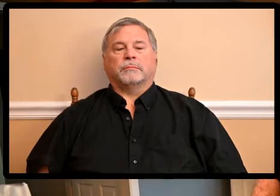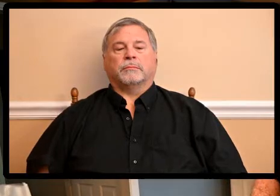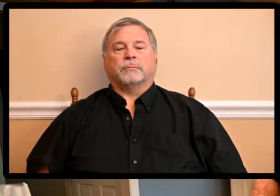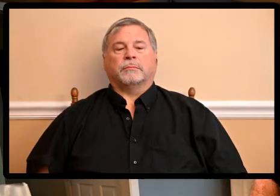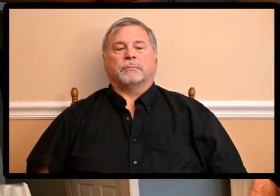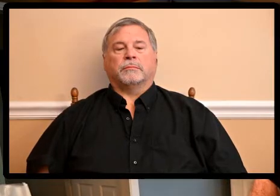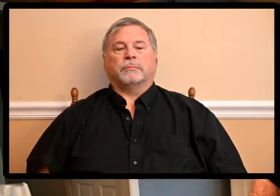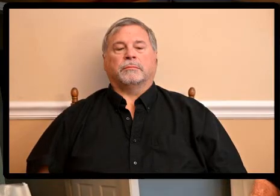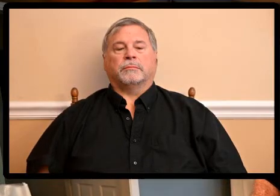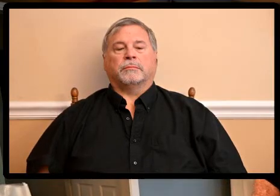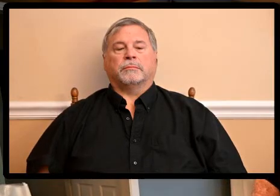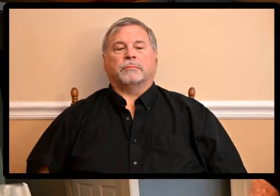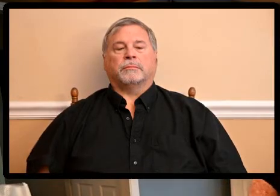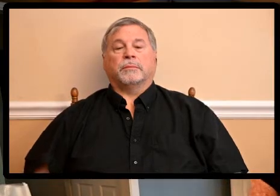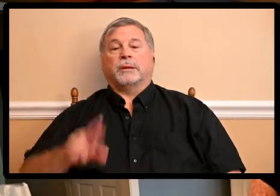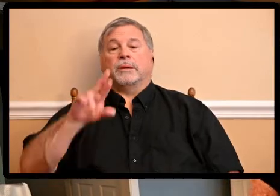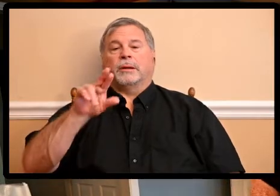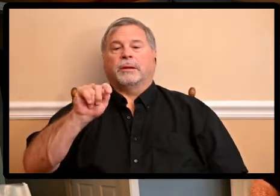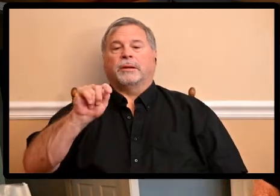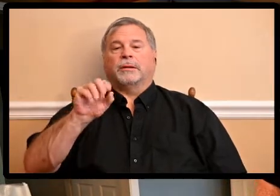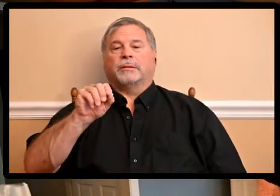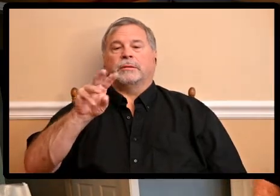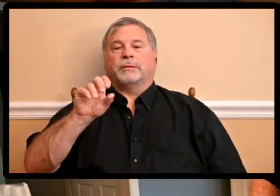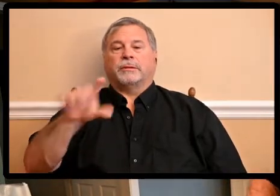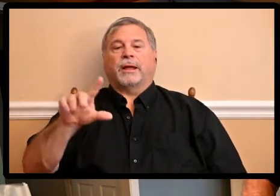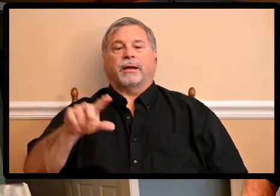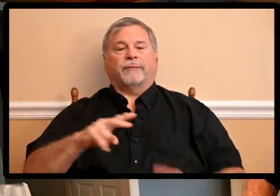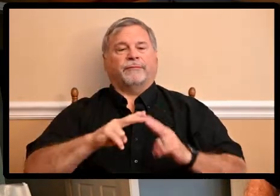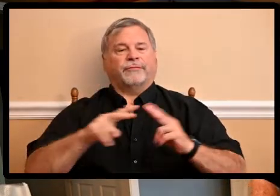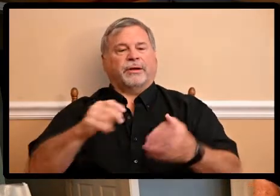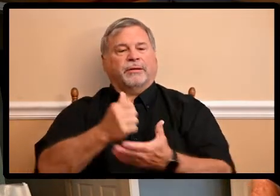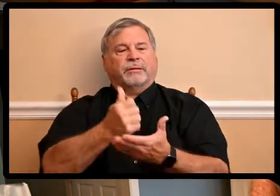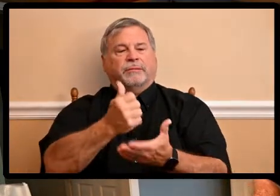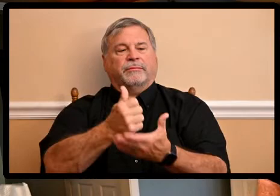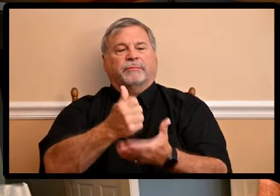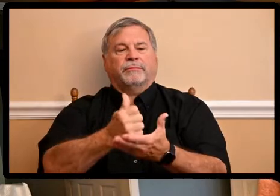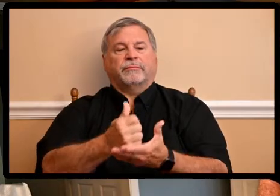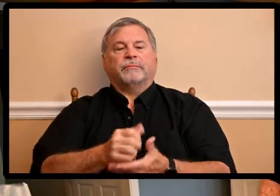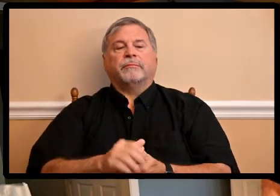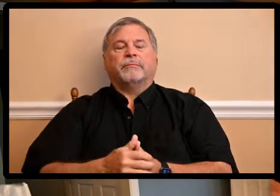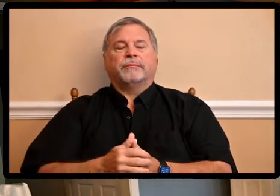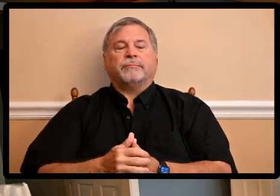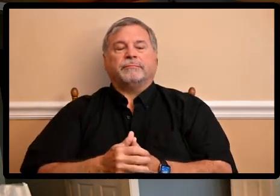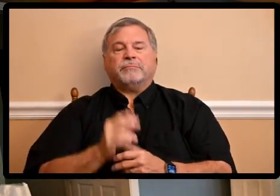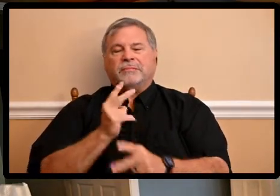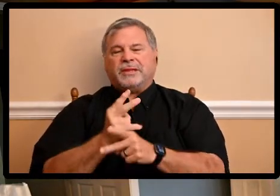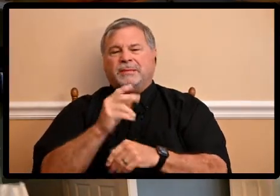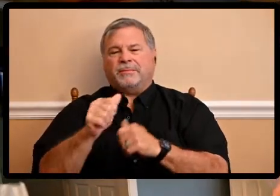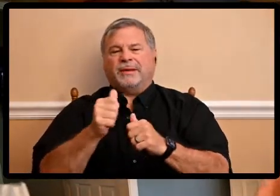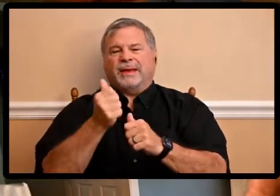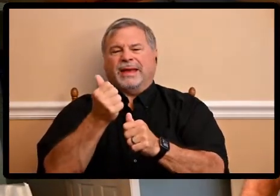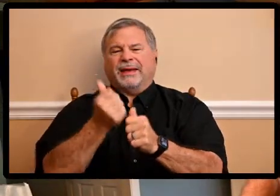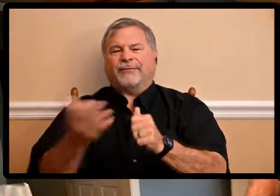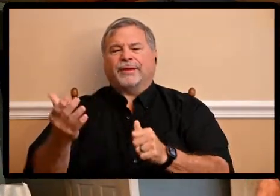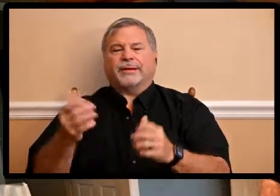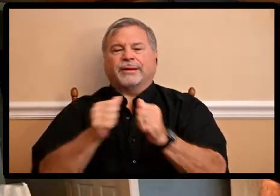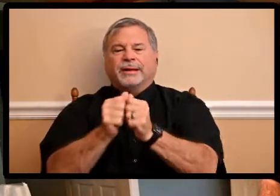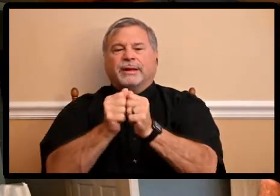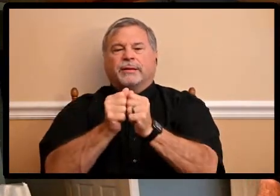Again, this towel comes in very handy because it allows you to keep everything together as you do this.